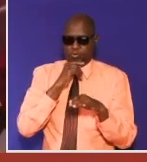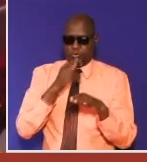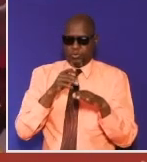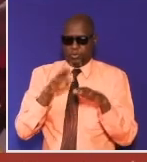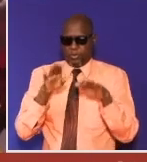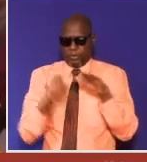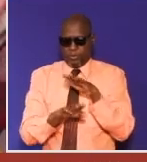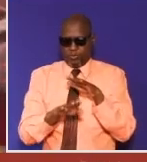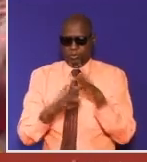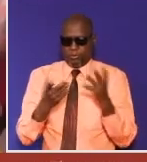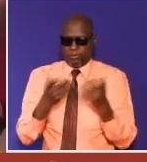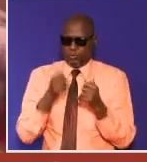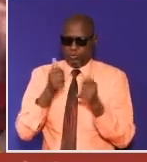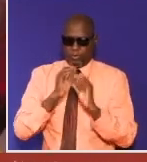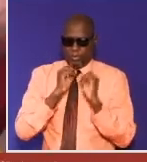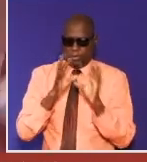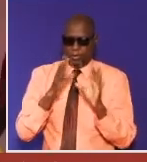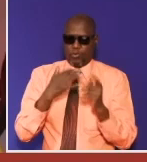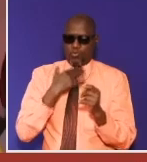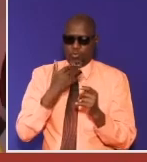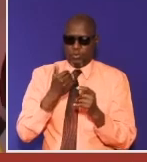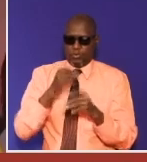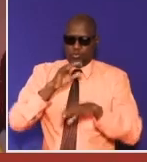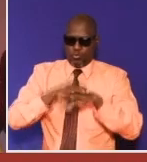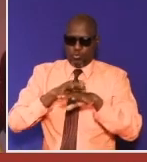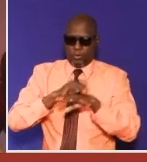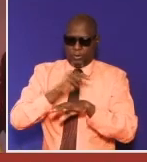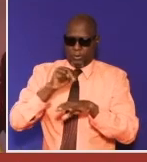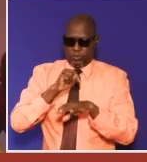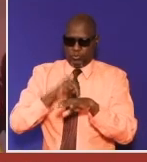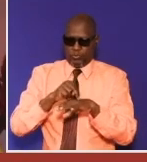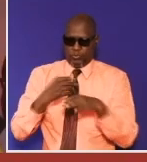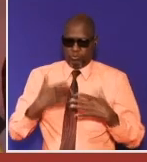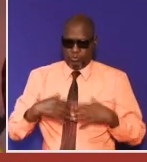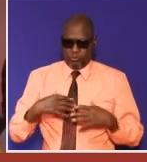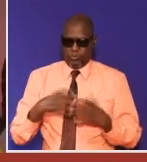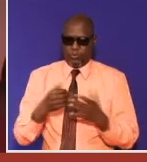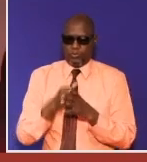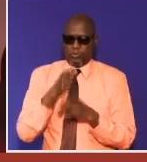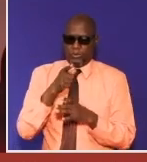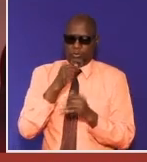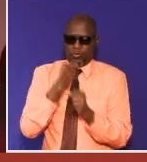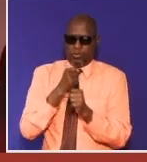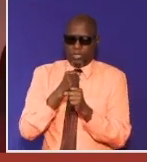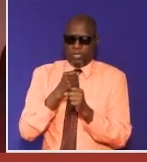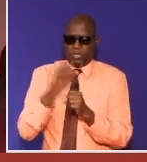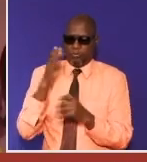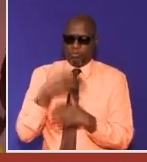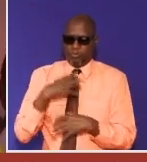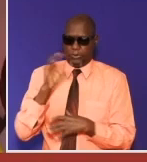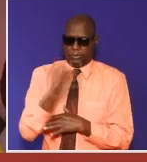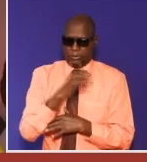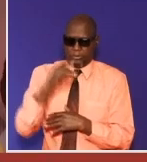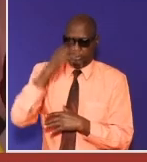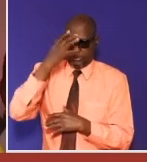sober, sindio? We want a sober nation. Kwa sababu hii kazi yawezi fanywa na watu ambaye wamekunywa pombe